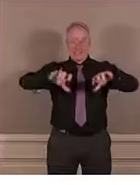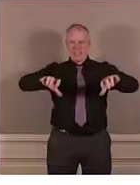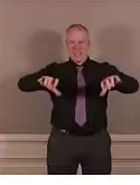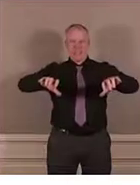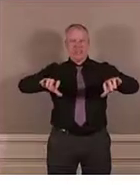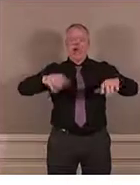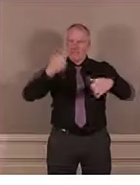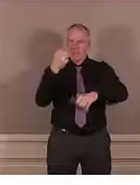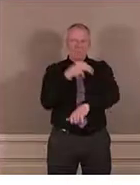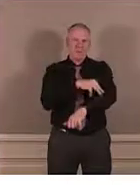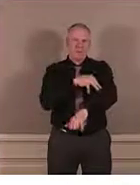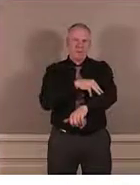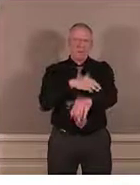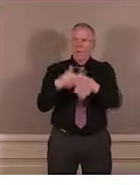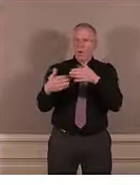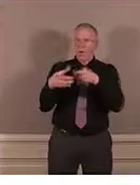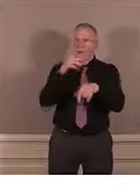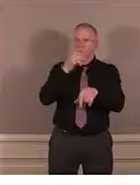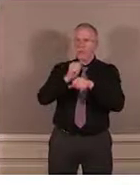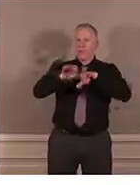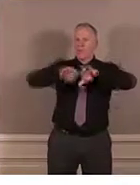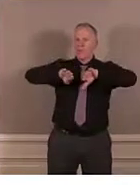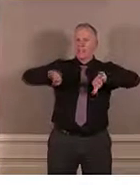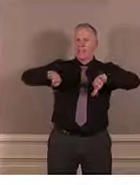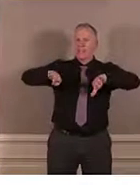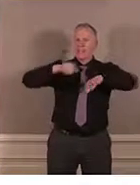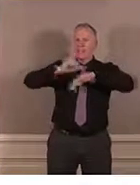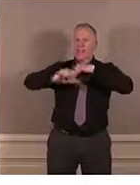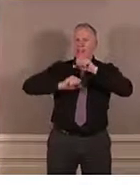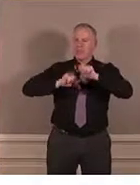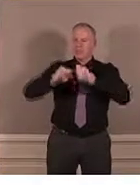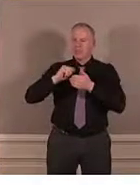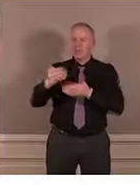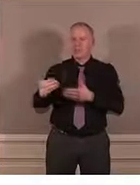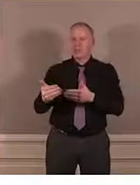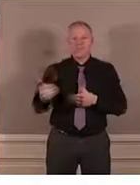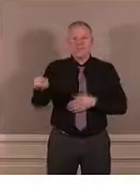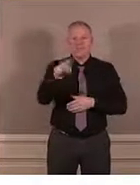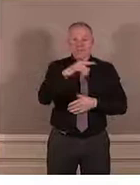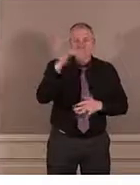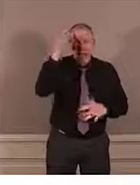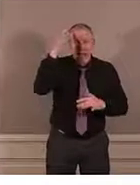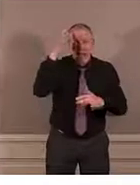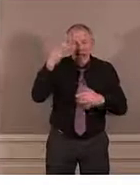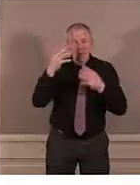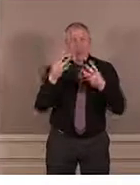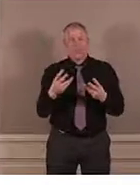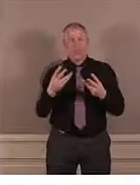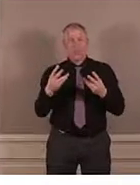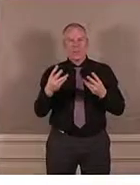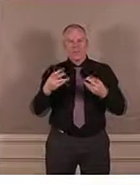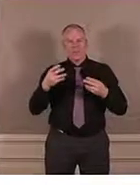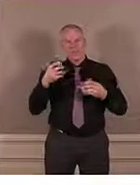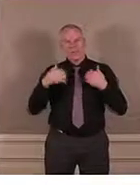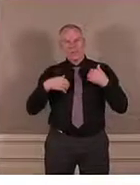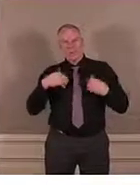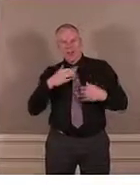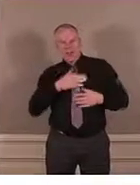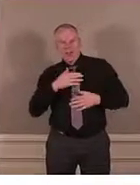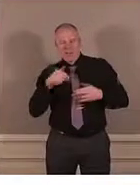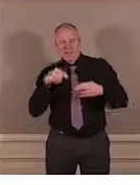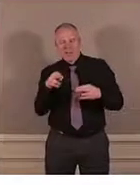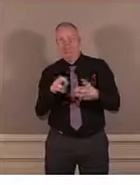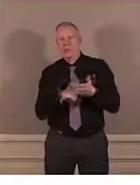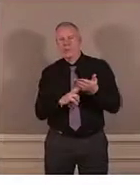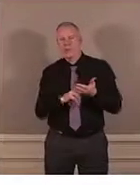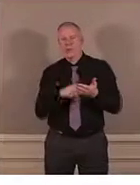problems around disaggregation. So those people out there, academics who might be interested in the methodology, these were some of the things